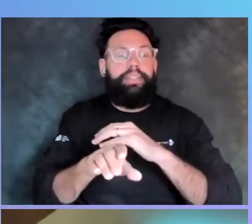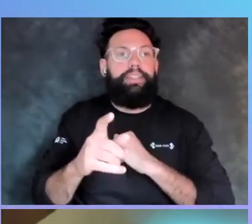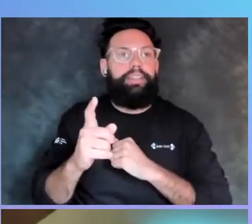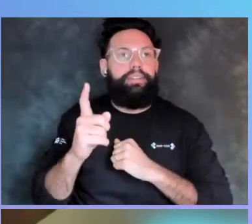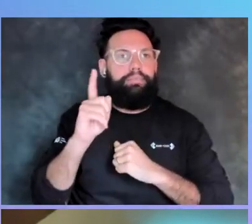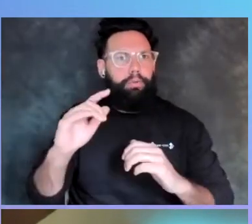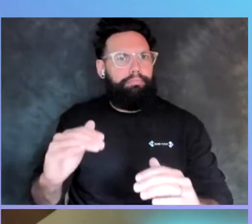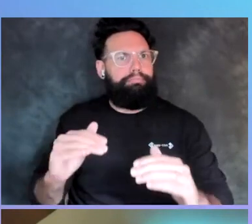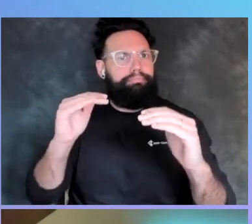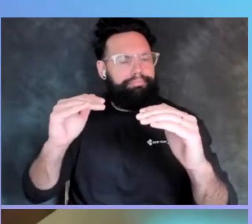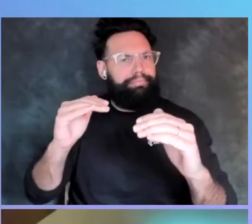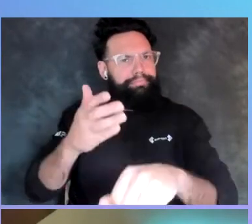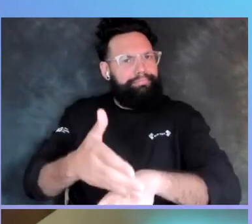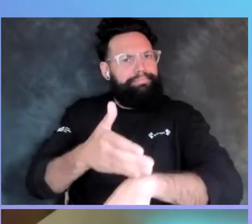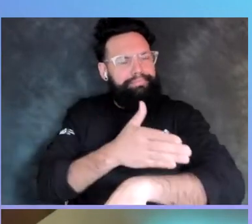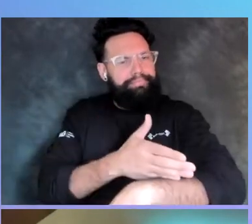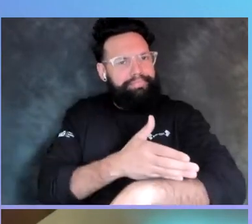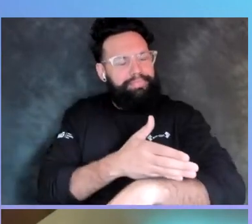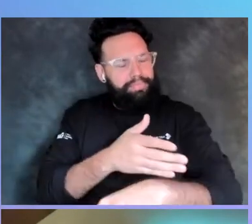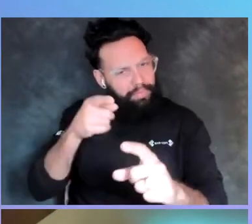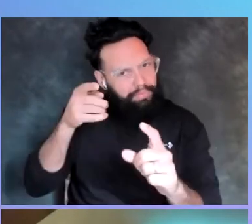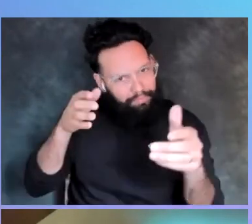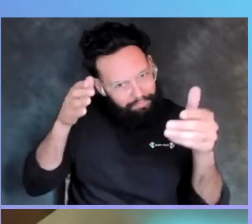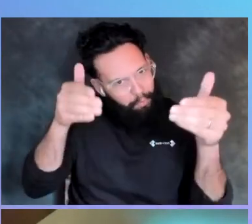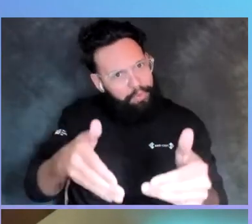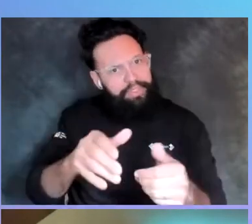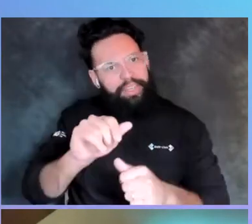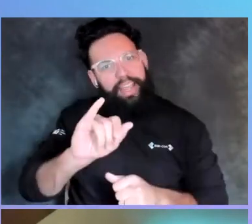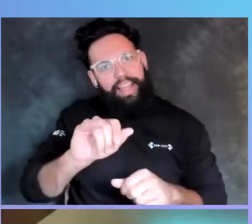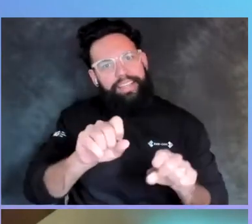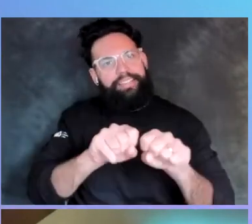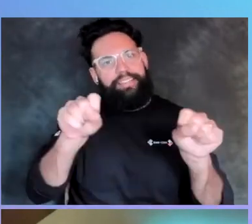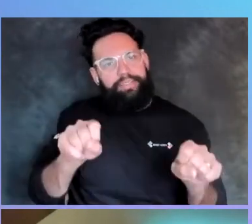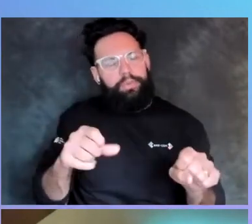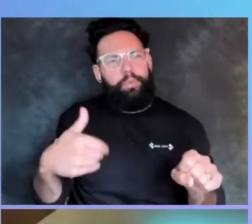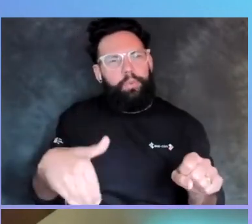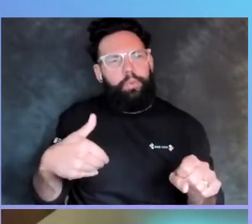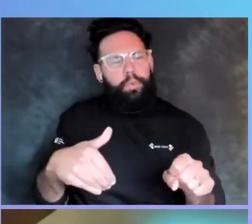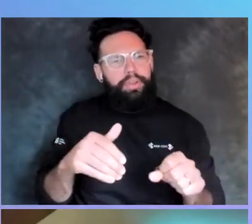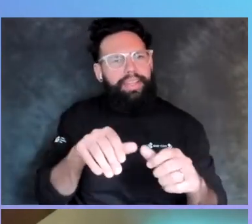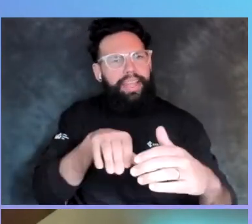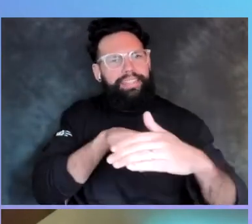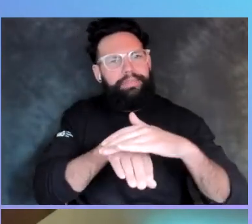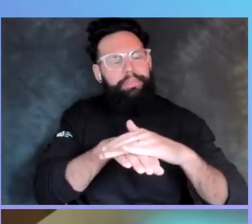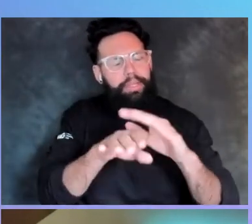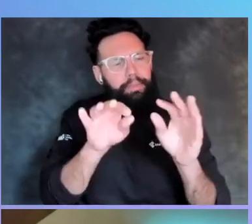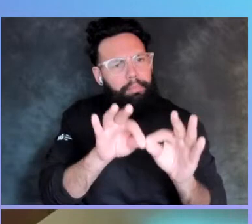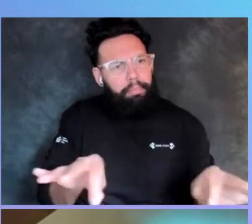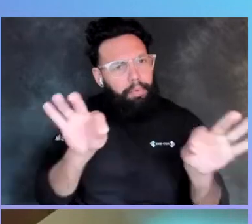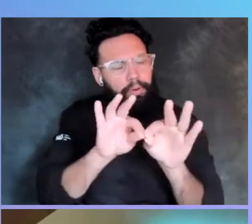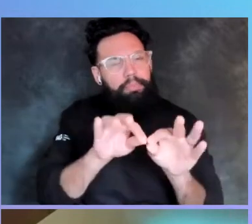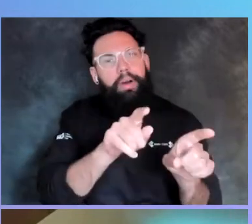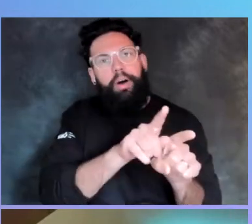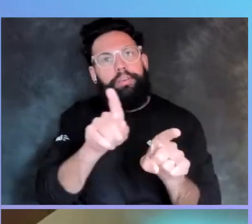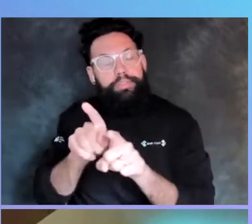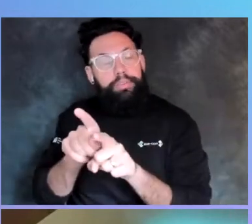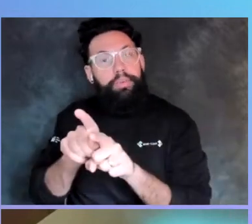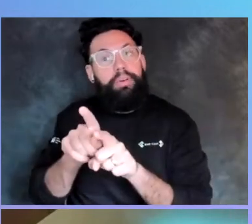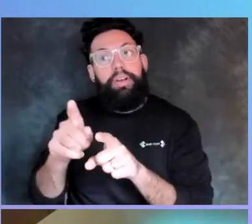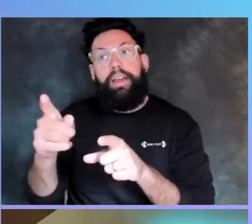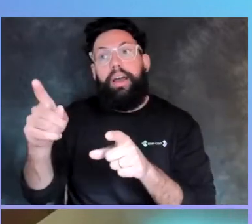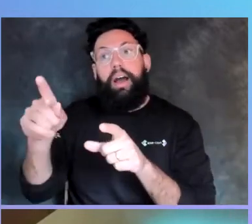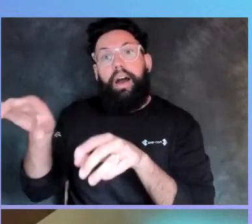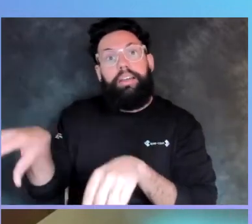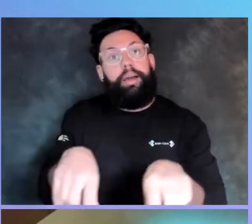AI systems. We believe that, because of the sheer importance of accessibility, adoption of AI must be done carefully and with a